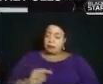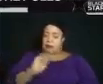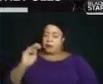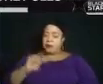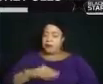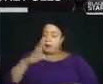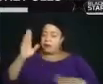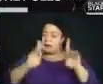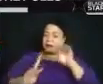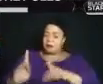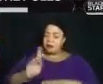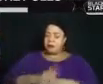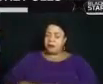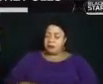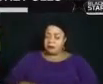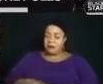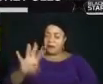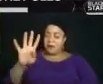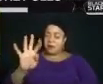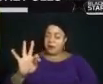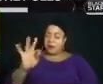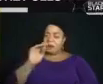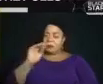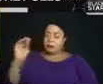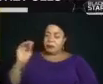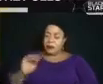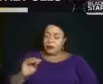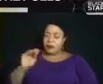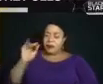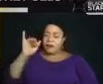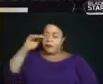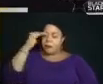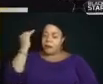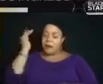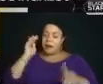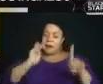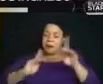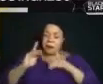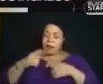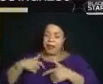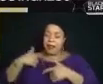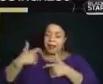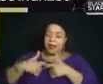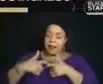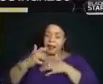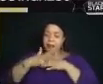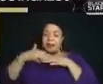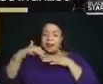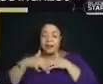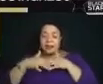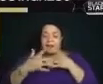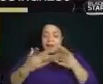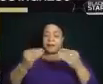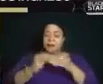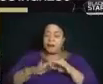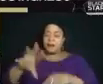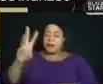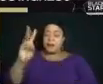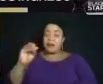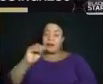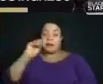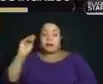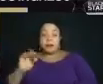of Latinos and natives, and more than 60% of Asians who are entangled in the unjust